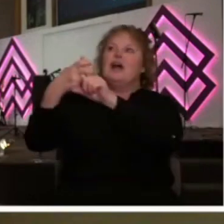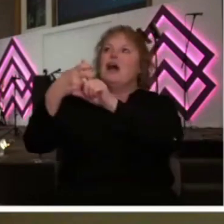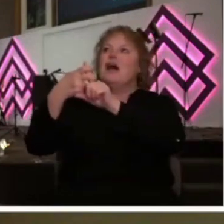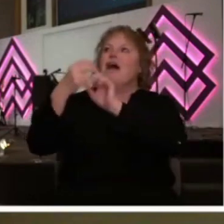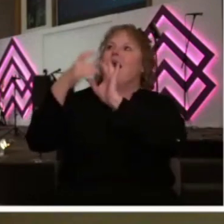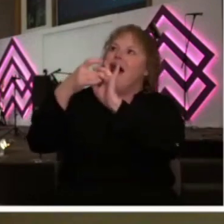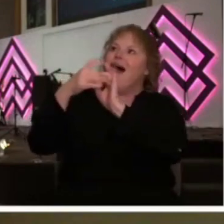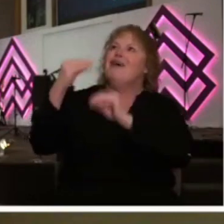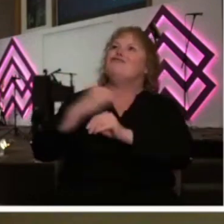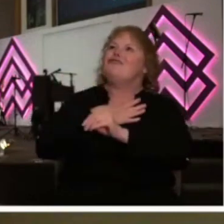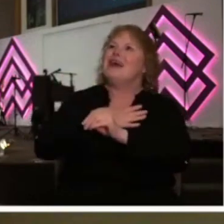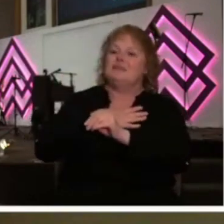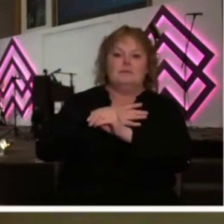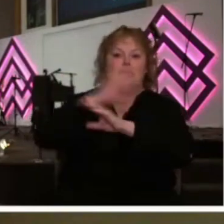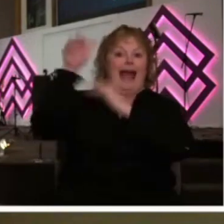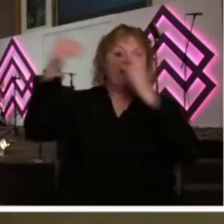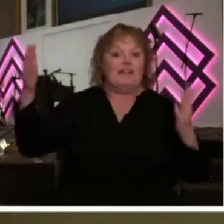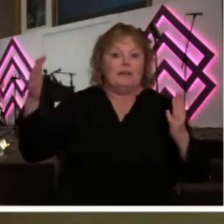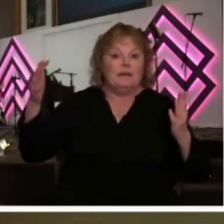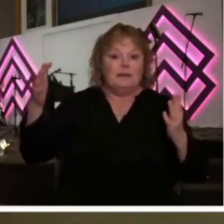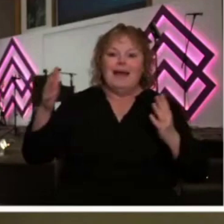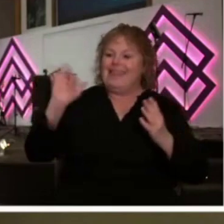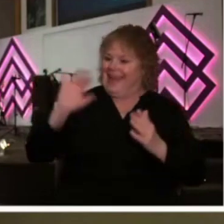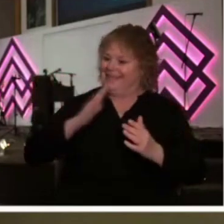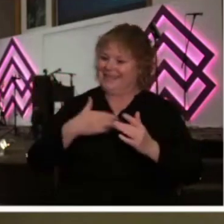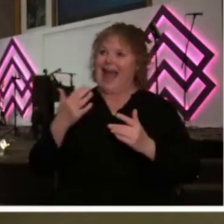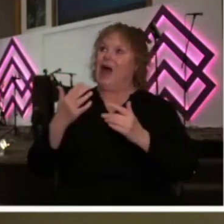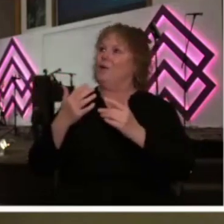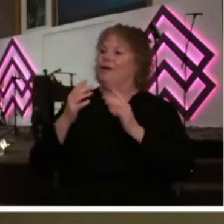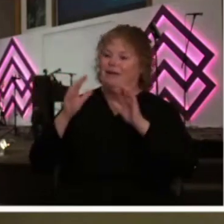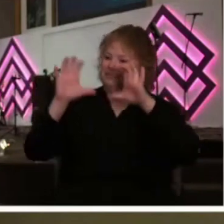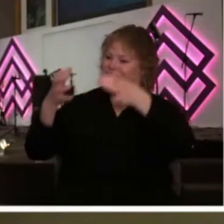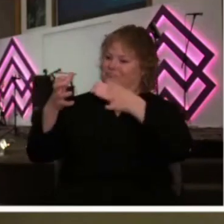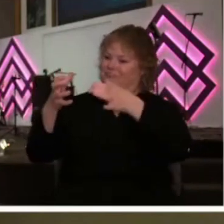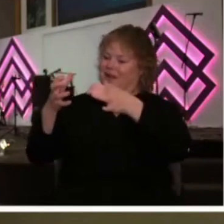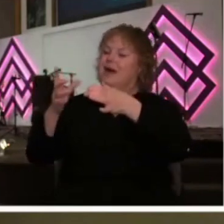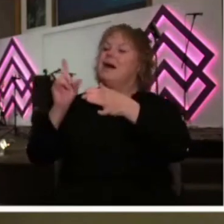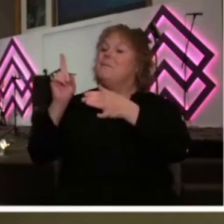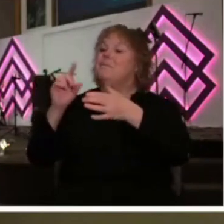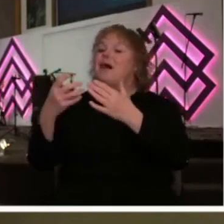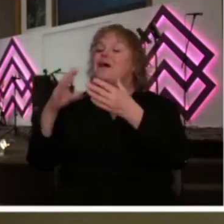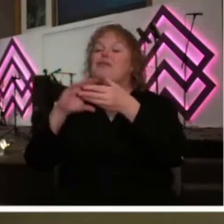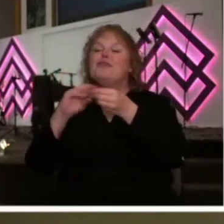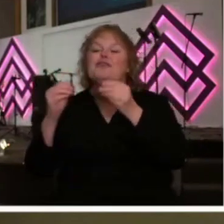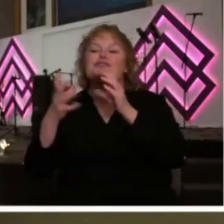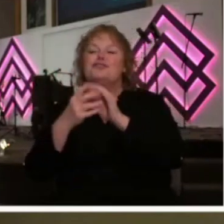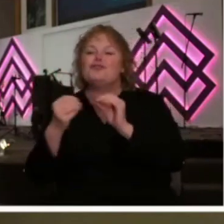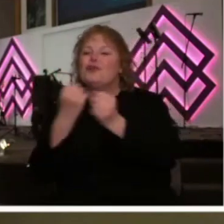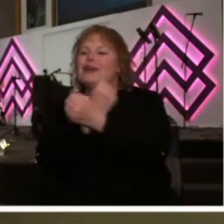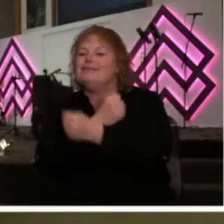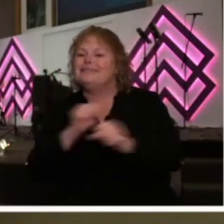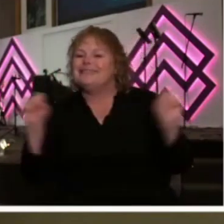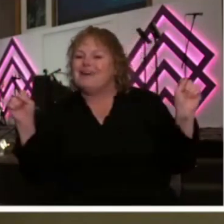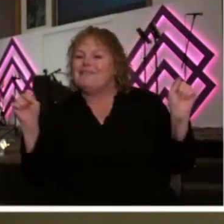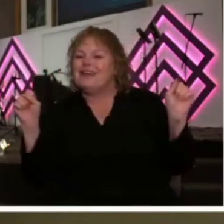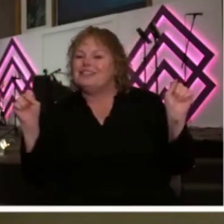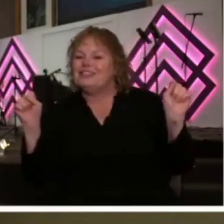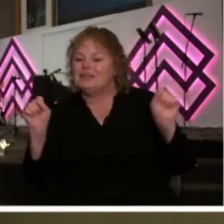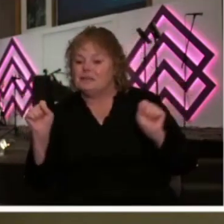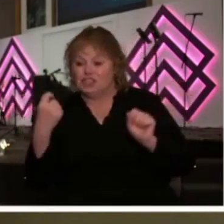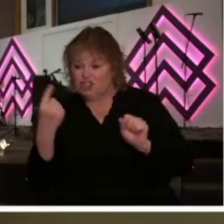heaven. And we live in that part. But the story of redemption is way, way bigger than just our